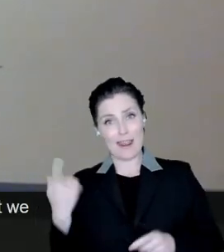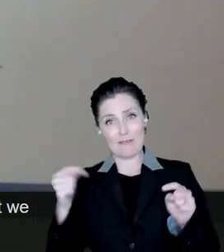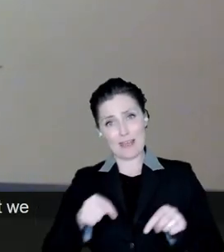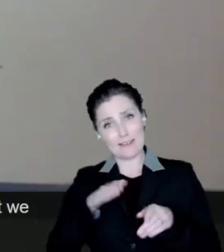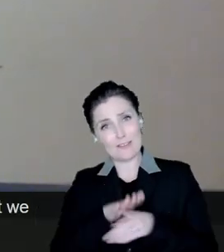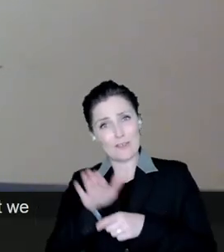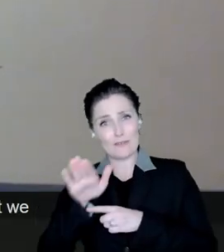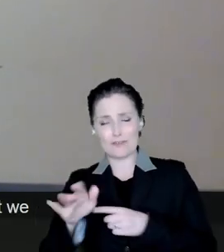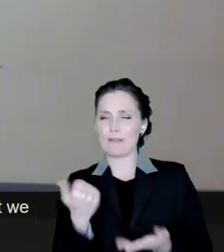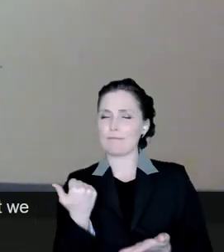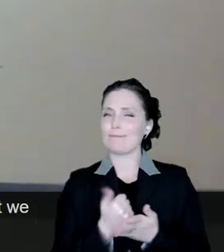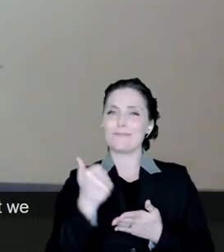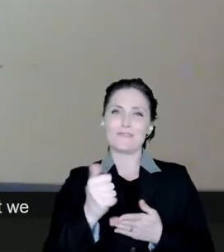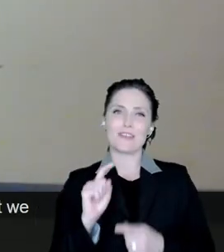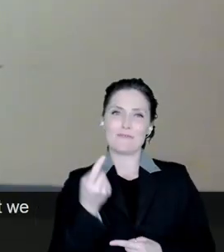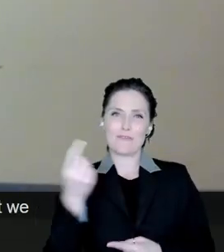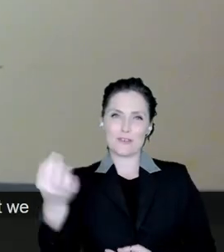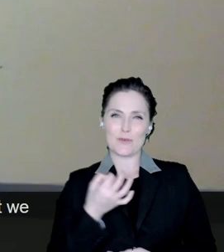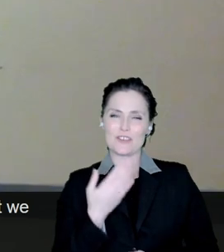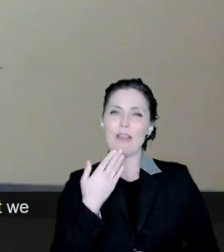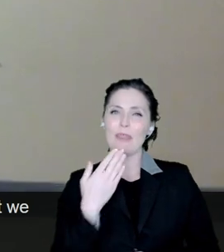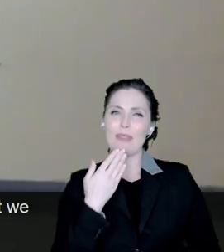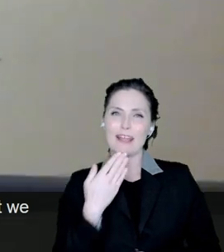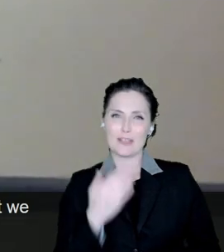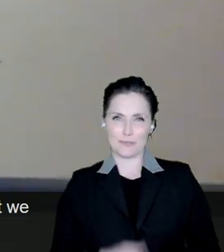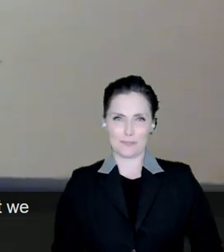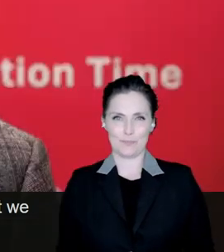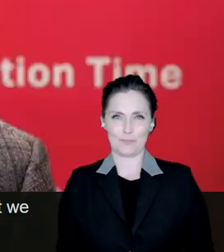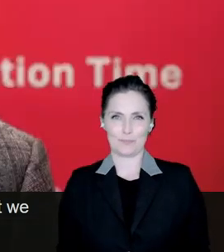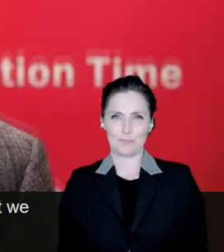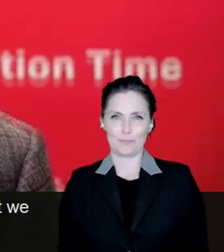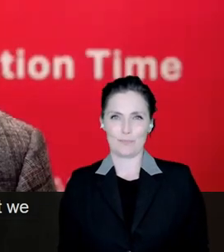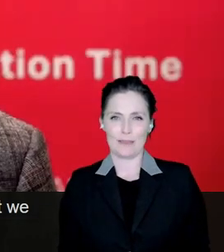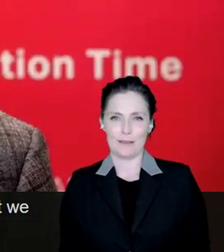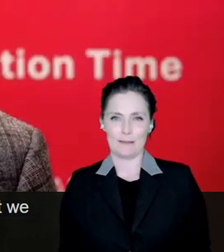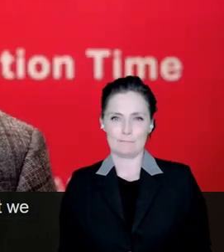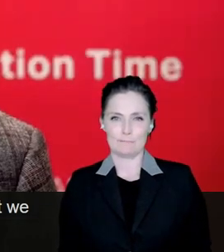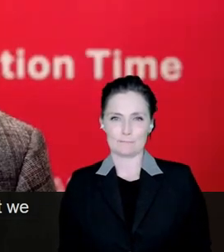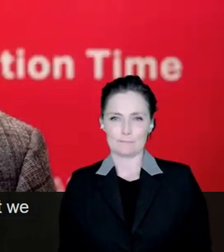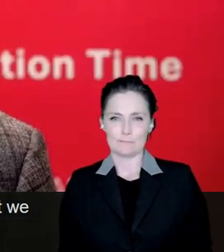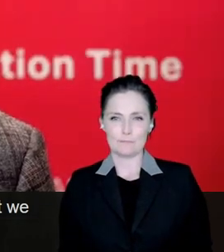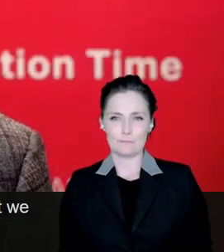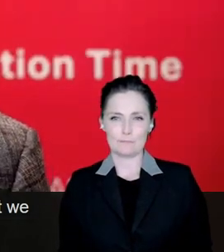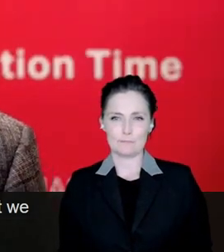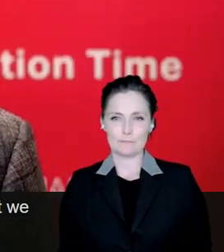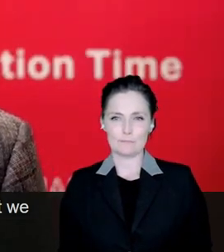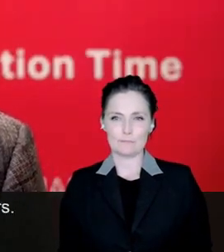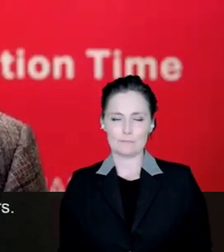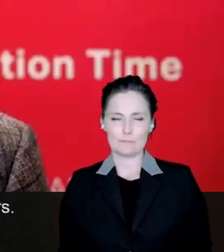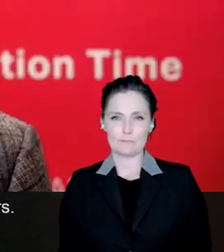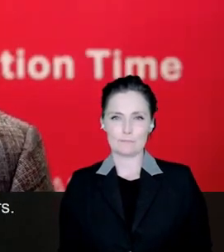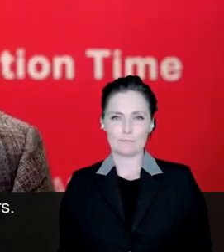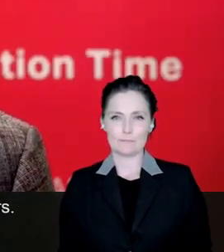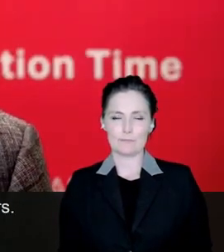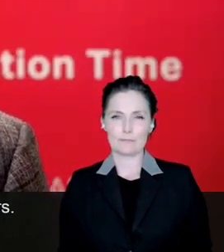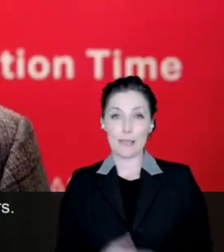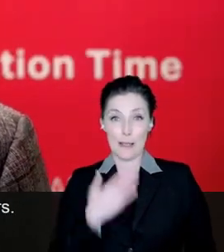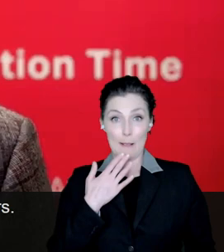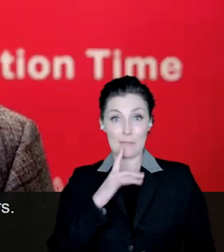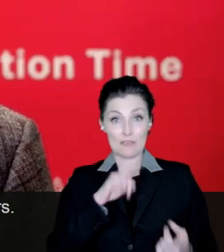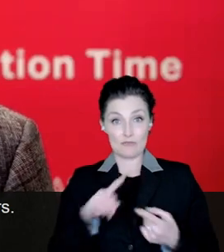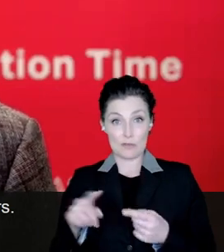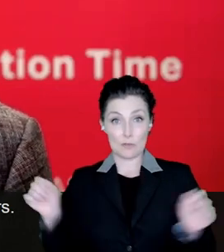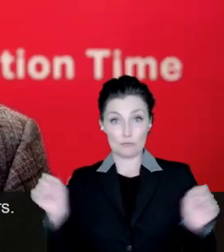question. Thanks very much for that, Simon. Cheers. Thank you. Thank you very much. Can we keep our responses nice and concise, please? We've got